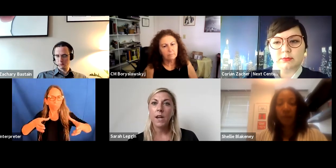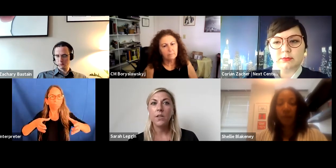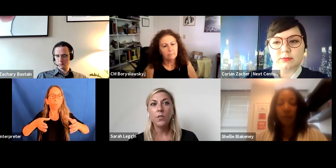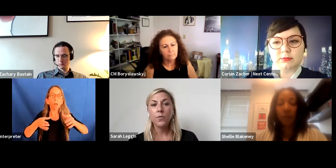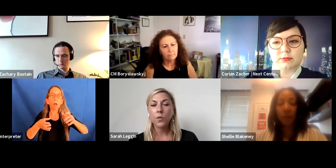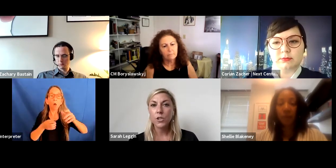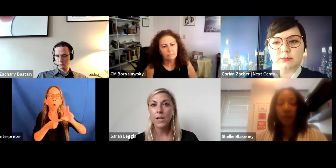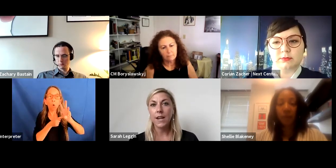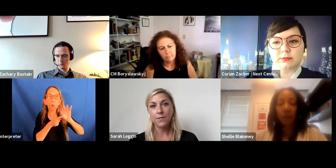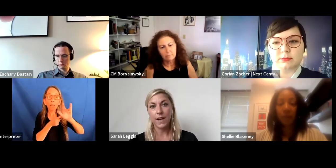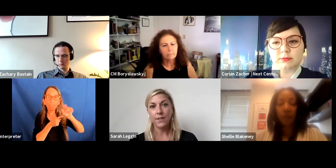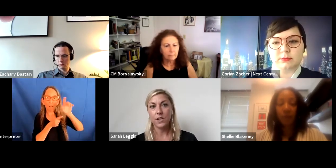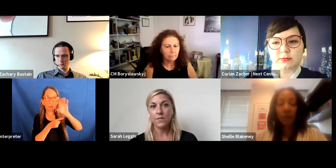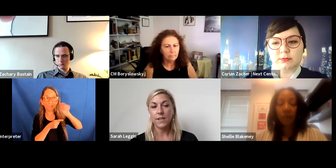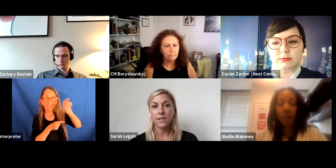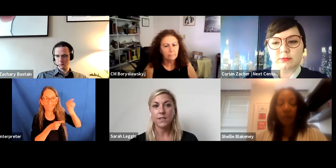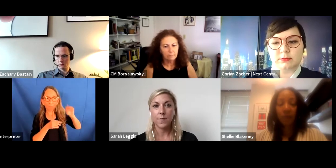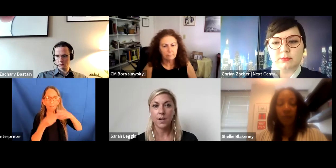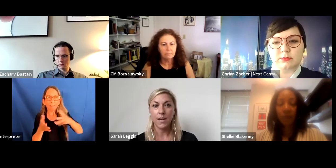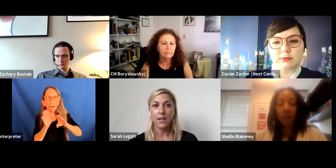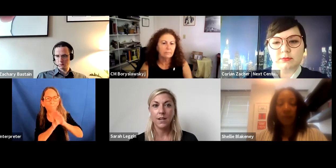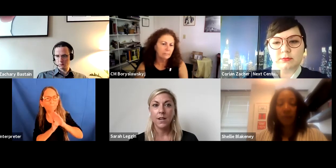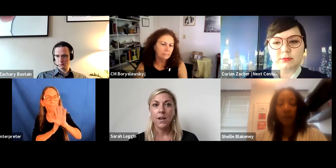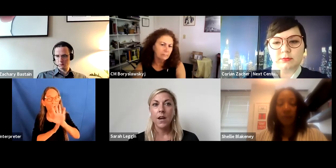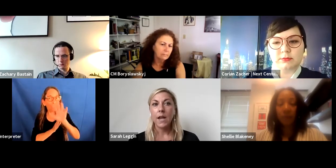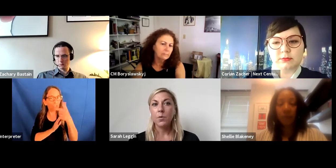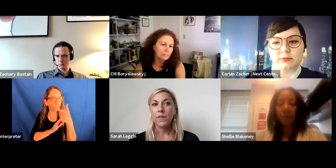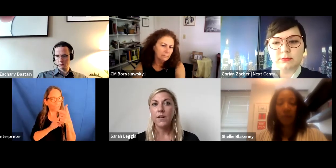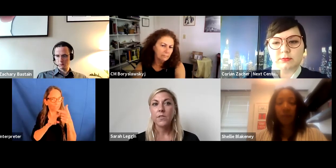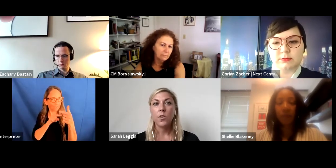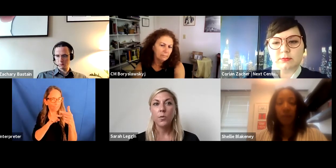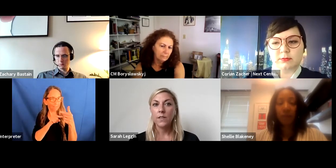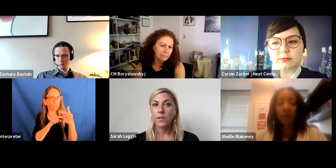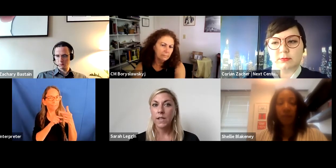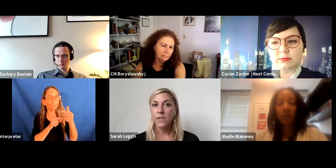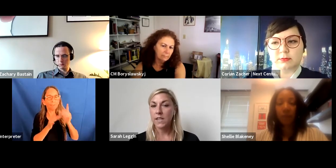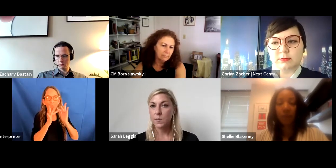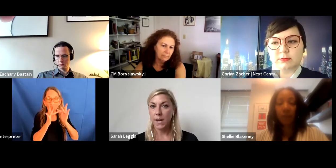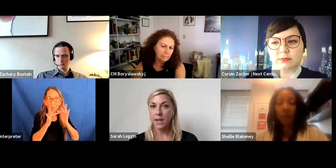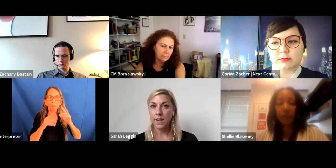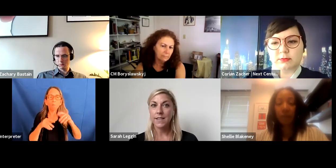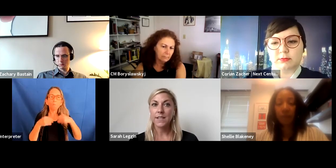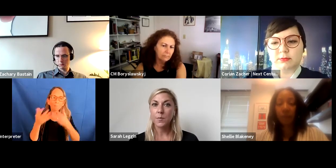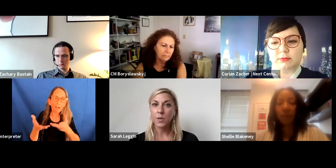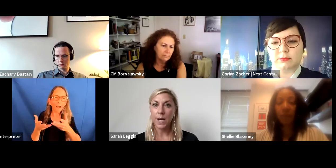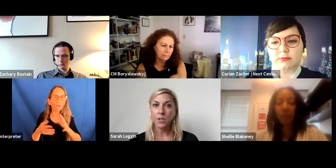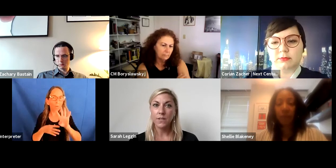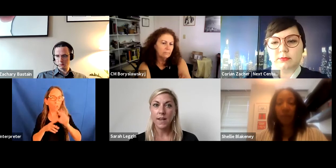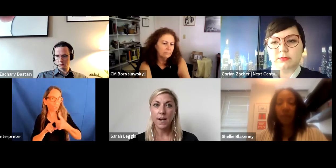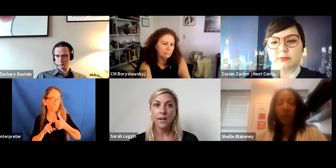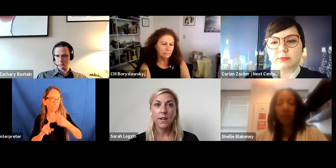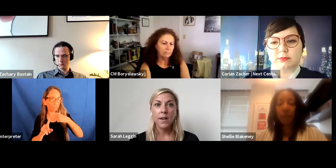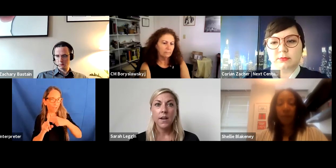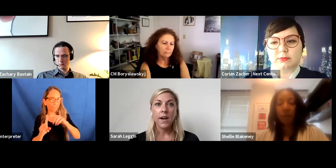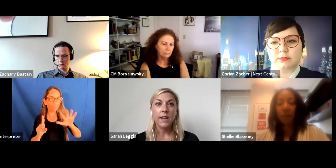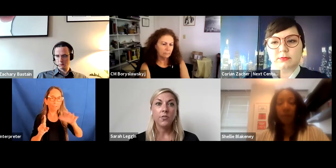and bringing new 4G and 5G devices to market. And providers are always looking to expand accessible options